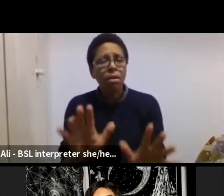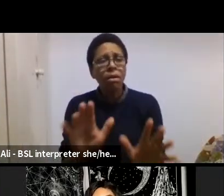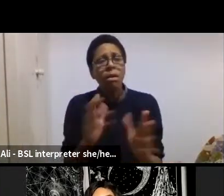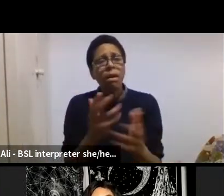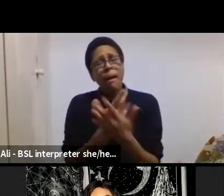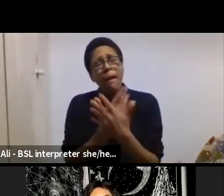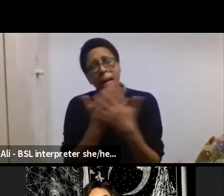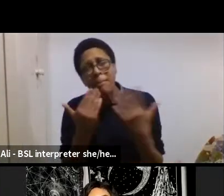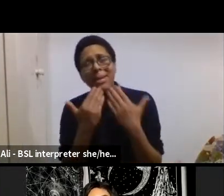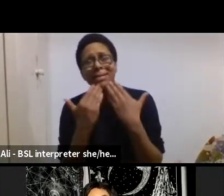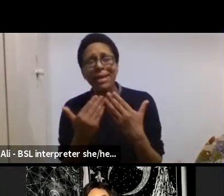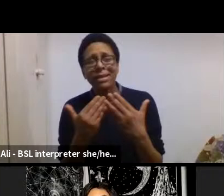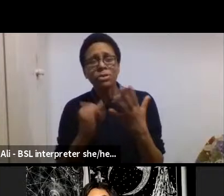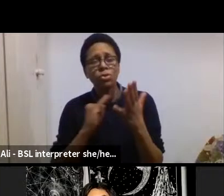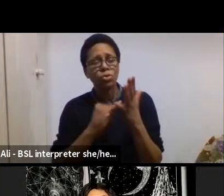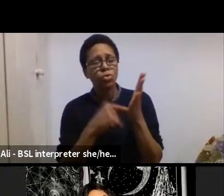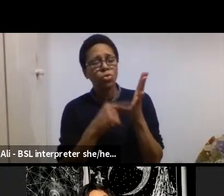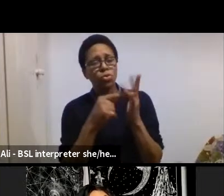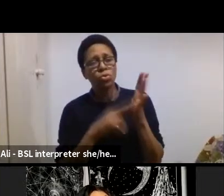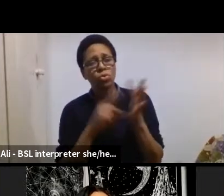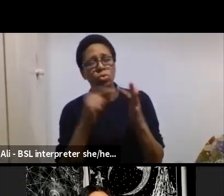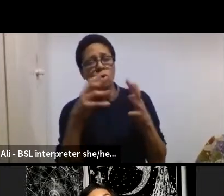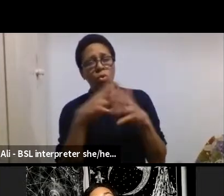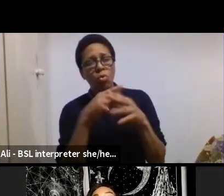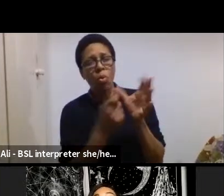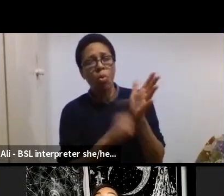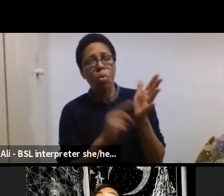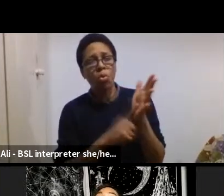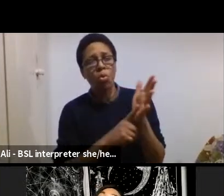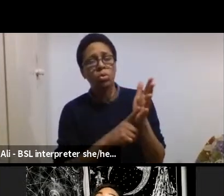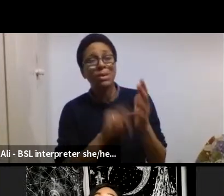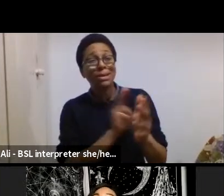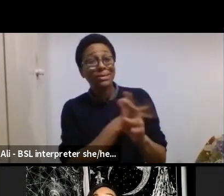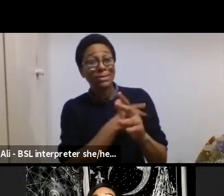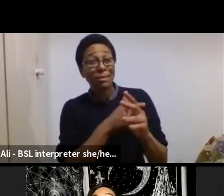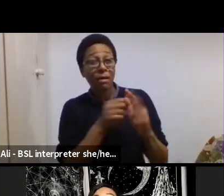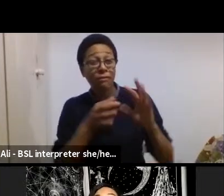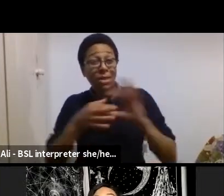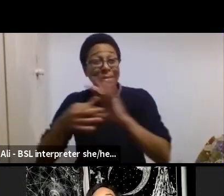to Stonewall's Ace Staff Network for organising this panel tonight.